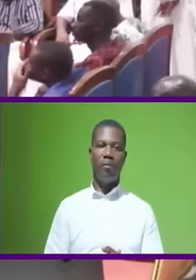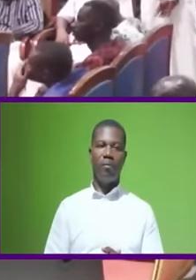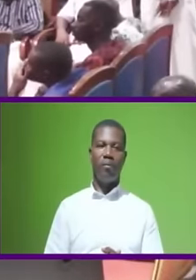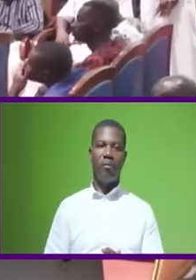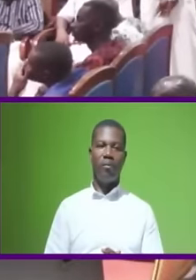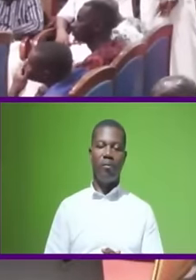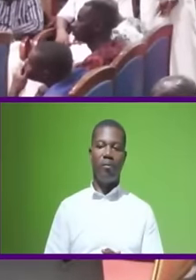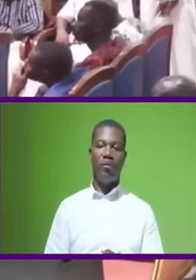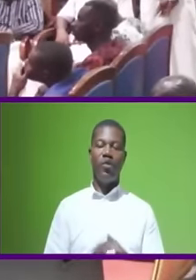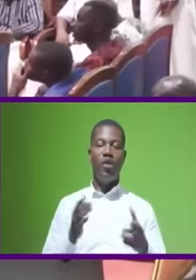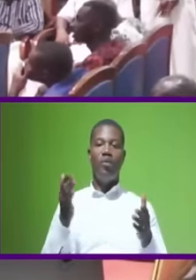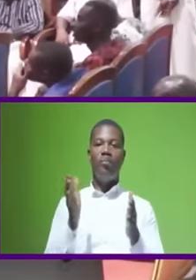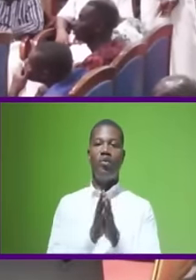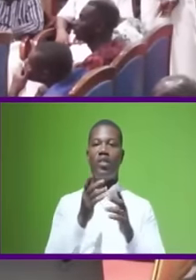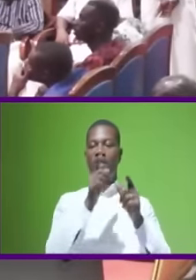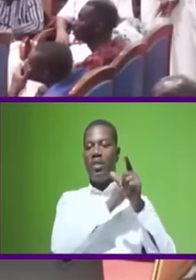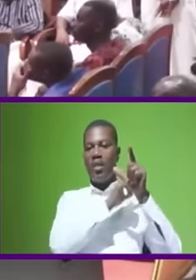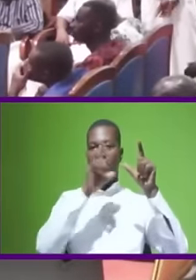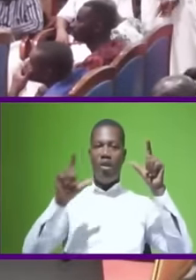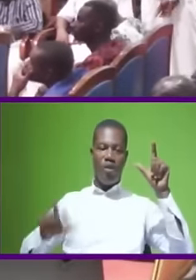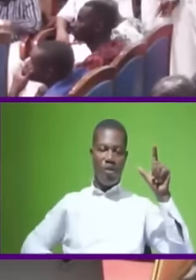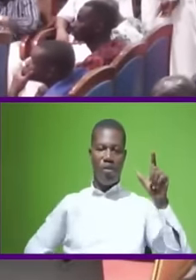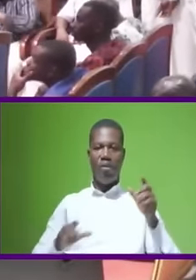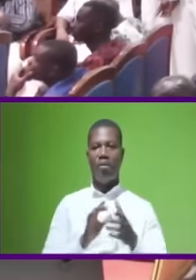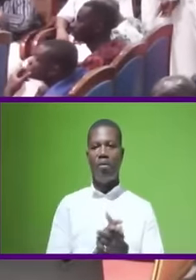see me. Praise the Lord.